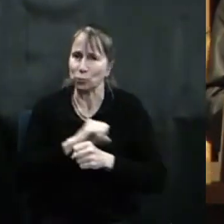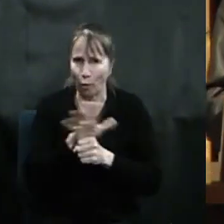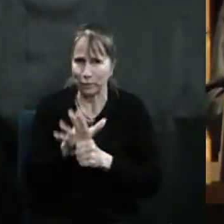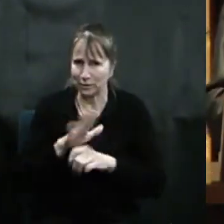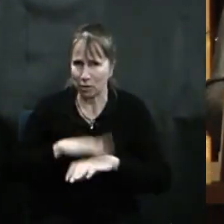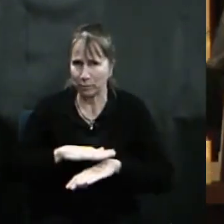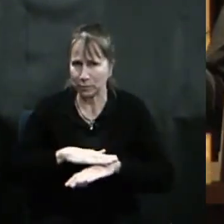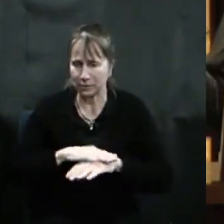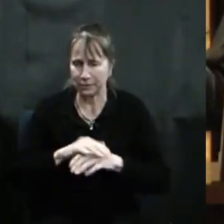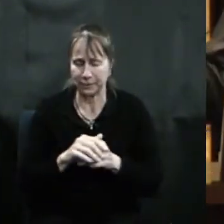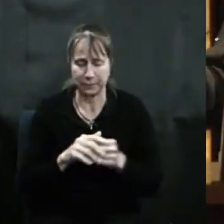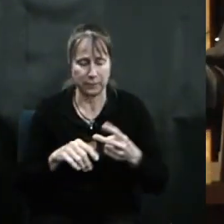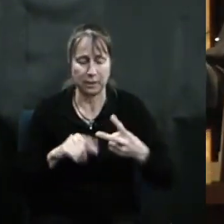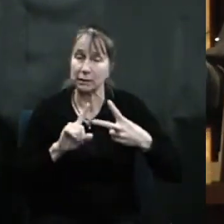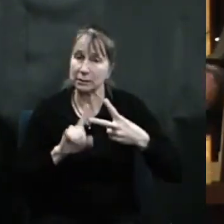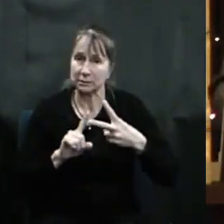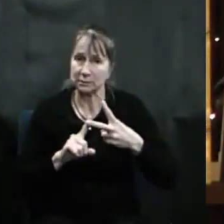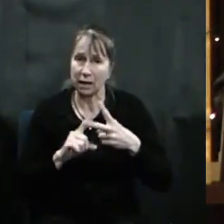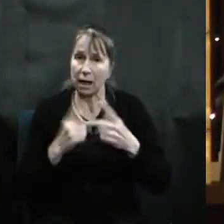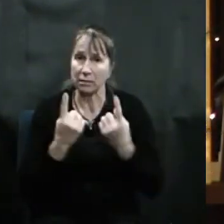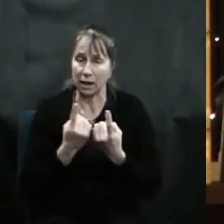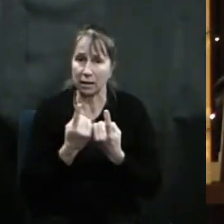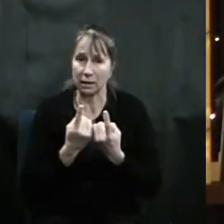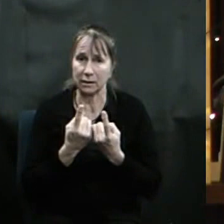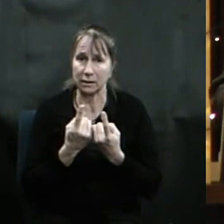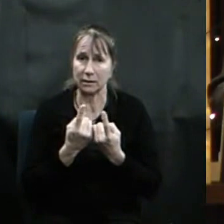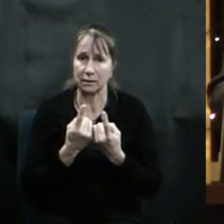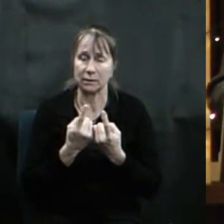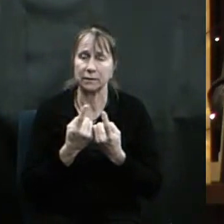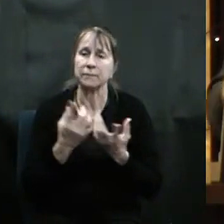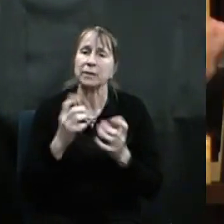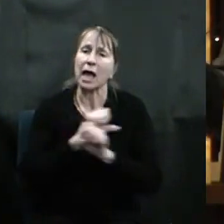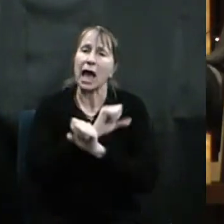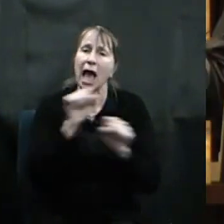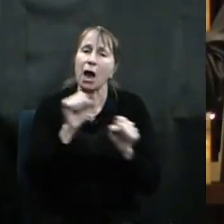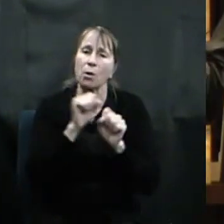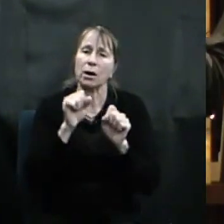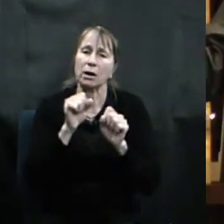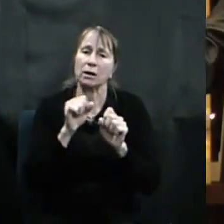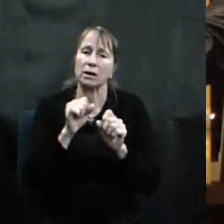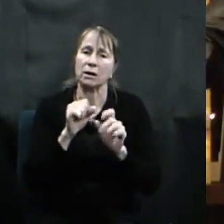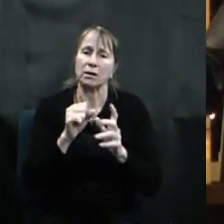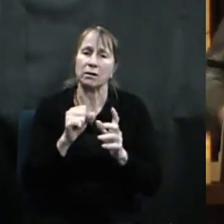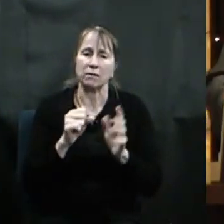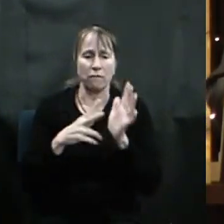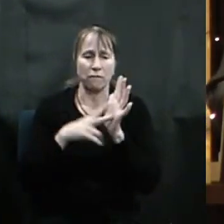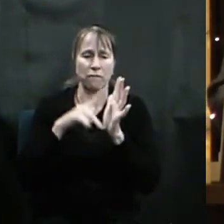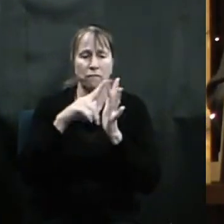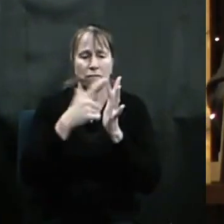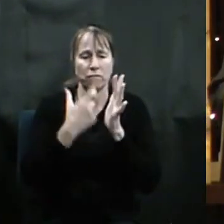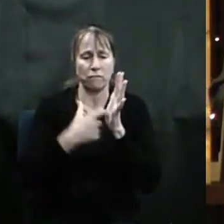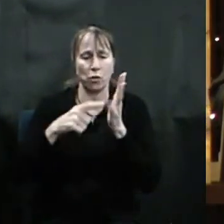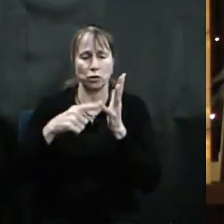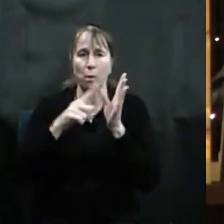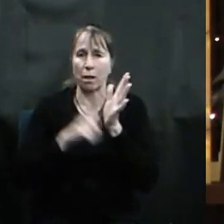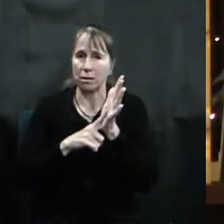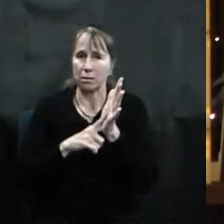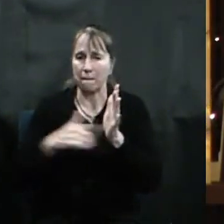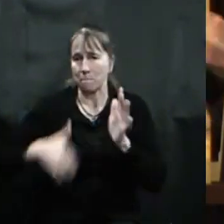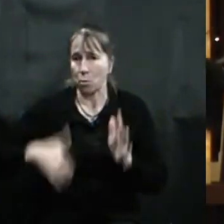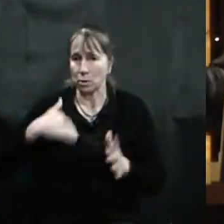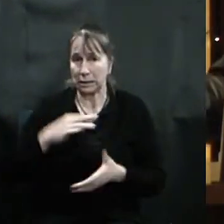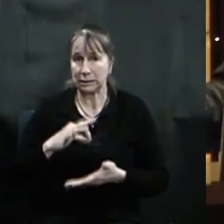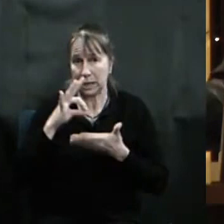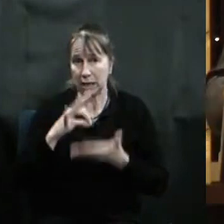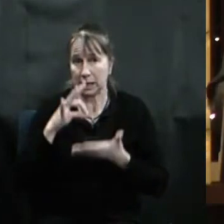that I wanted to say was our virtual morning tea is being manned by Scott this